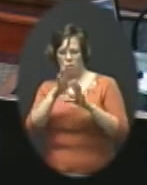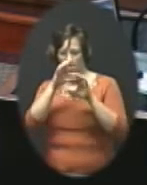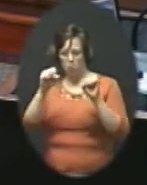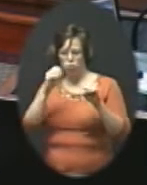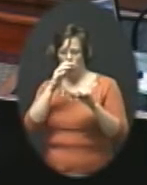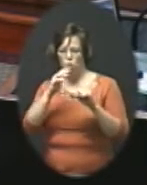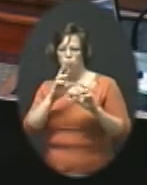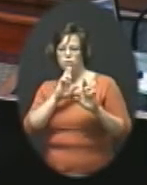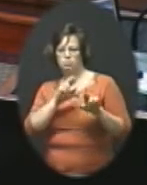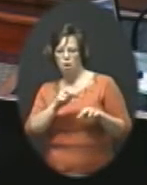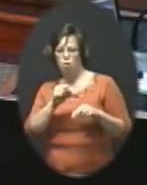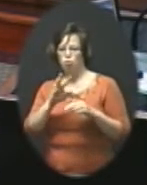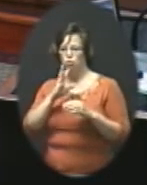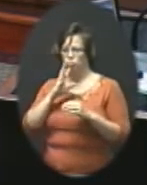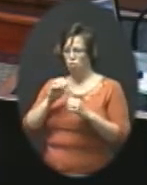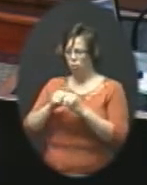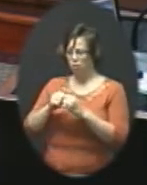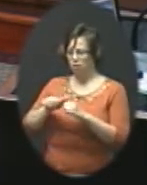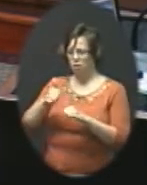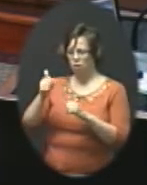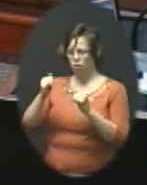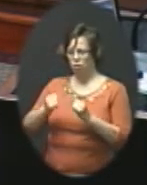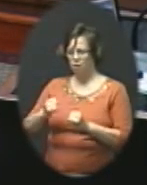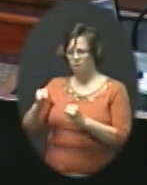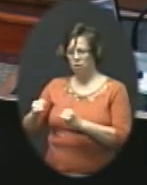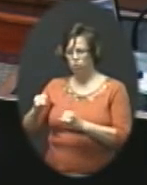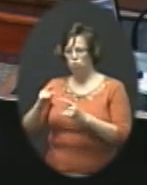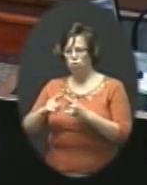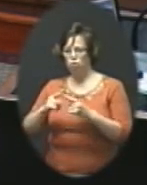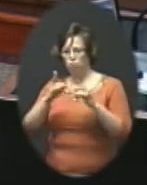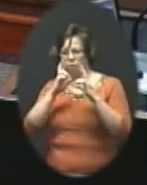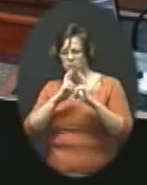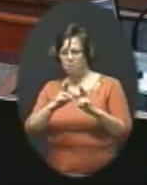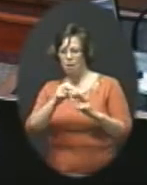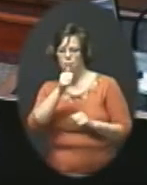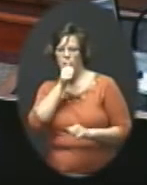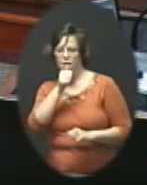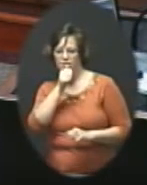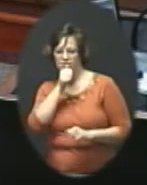respond or refer to another individual. In an effort to respect